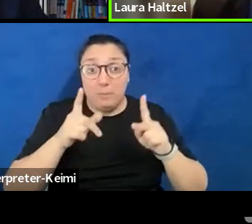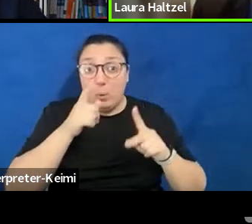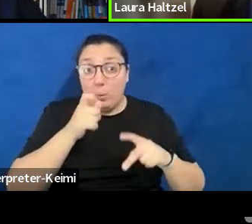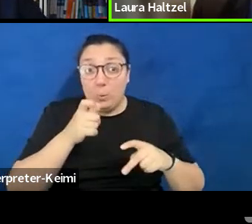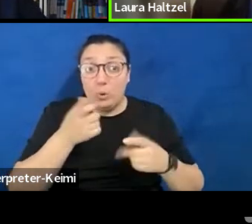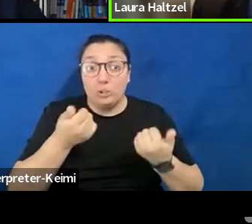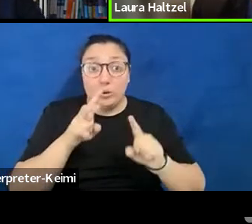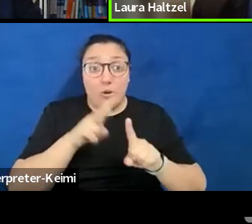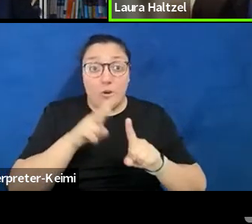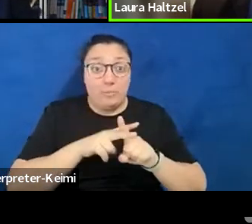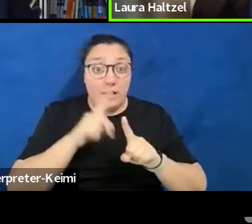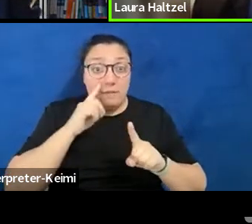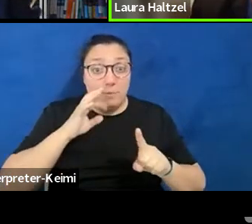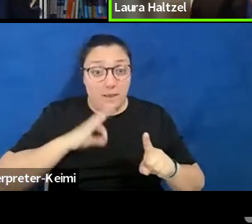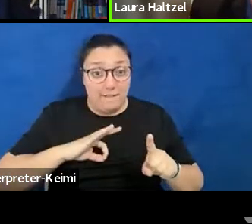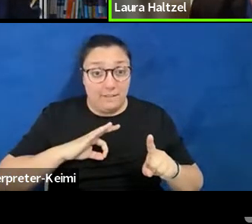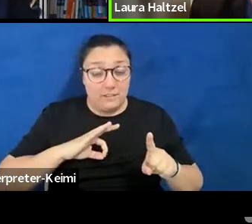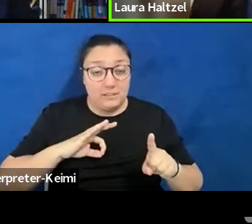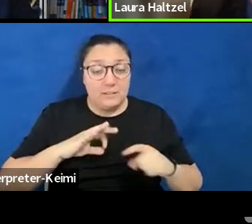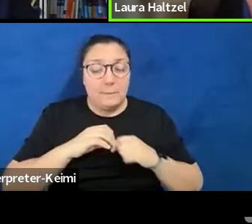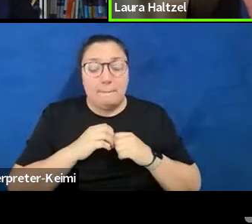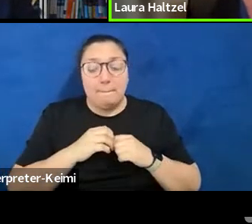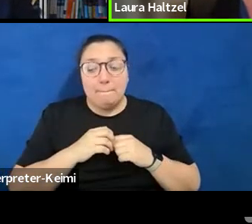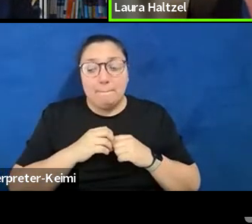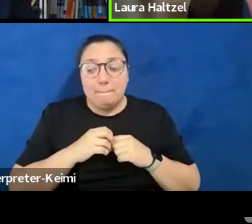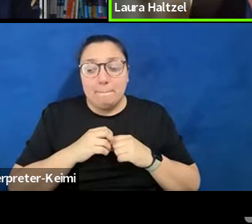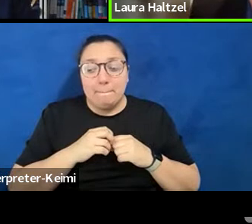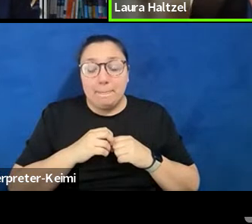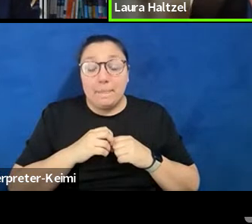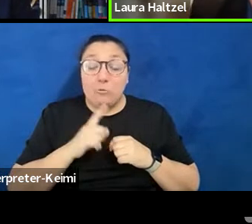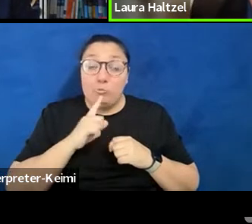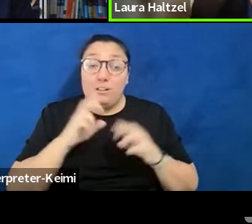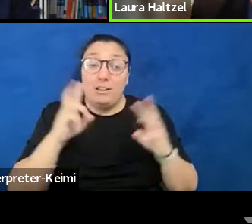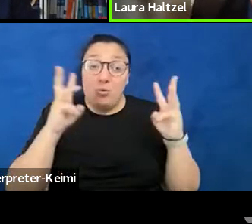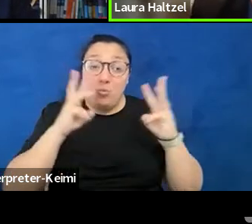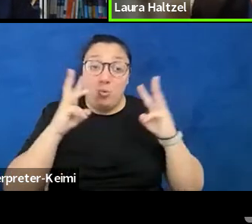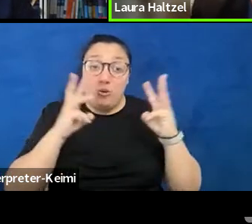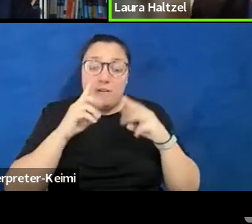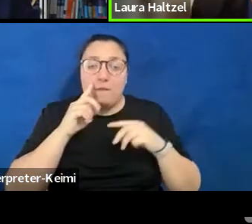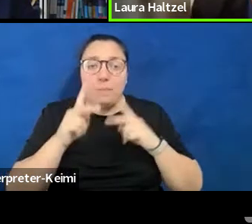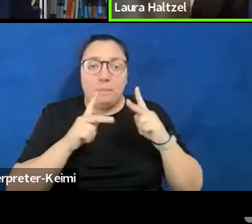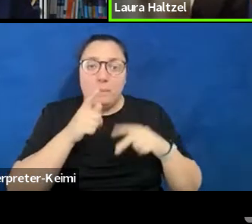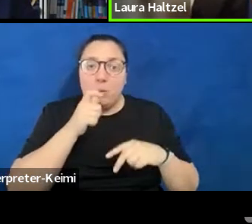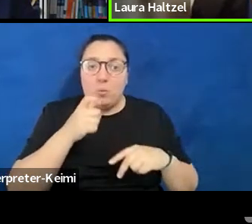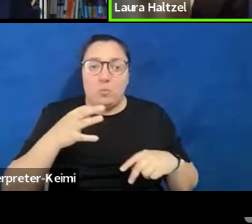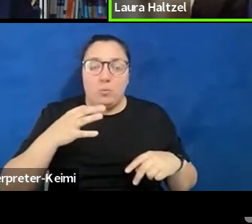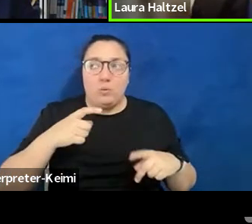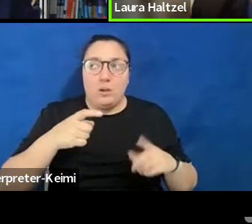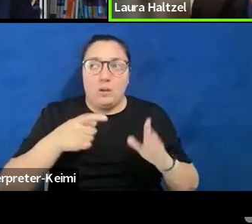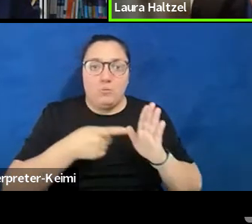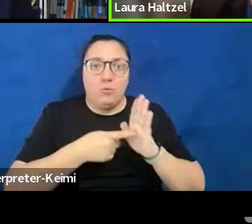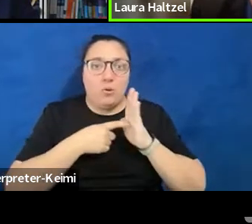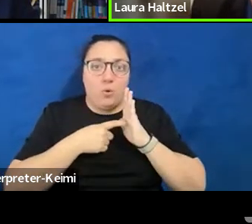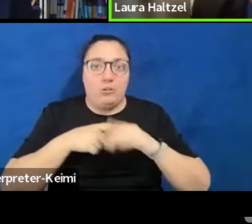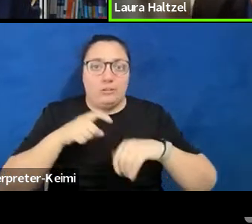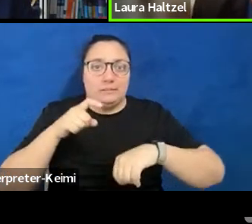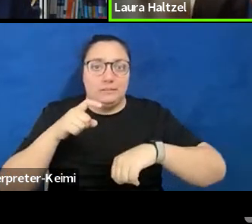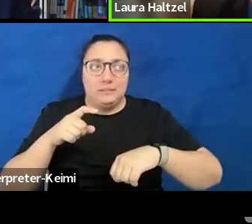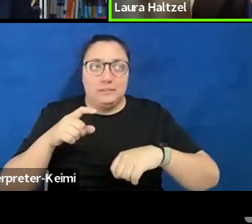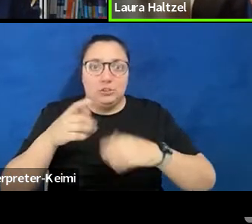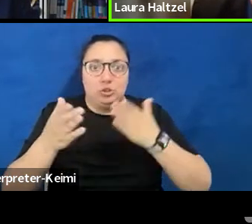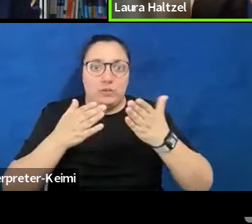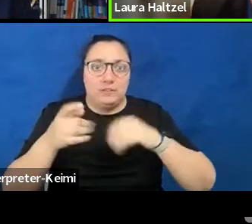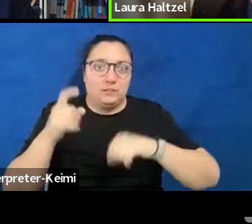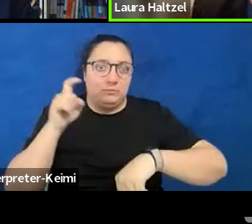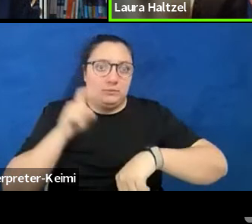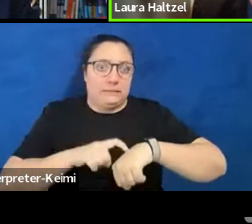for benefits. And we worry particularly about those who require timely services if